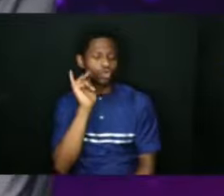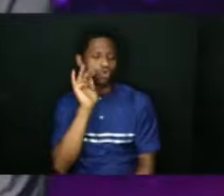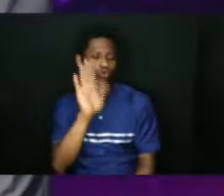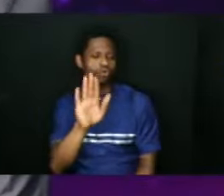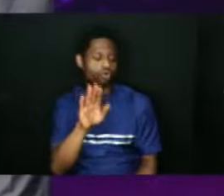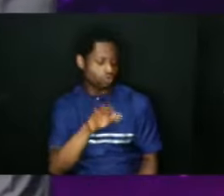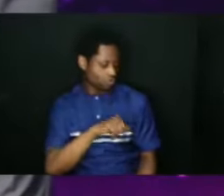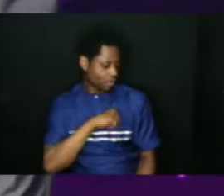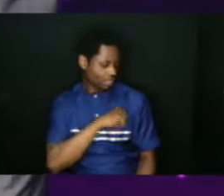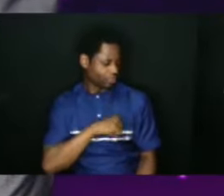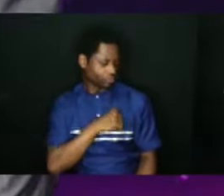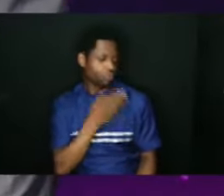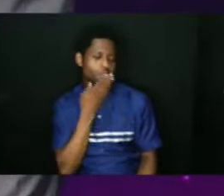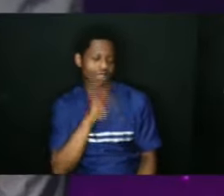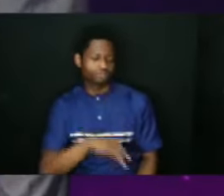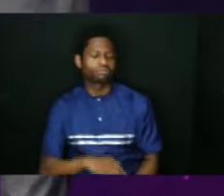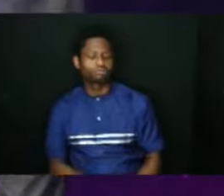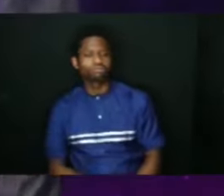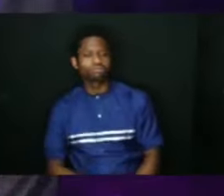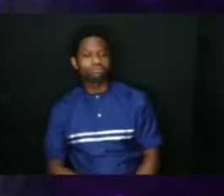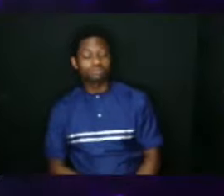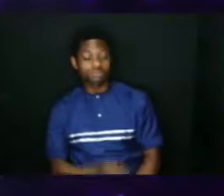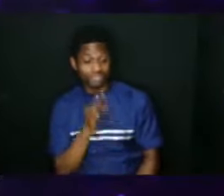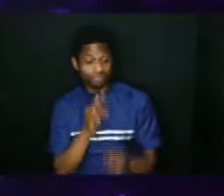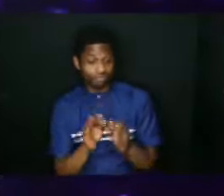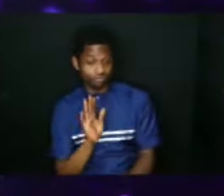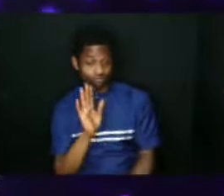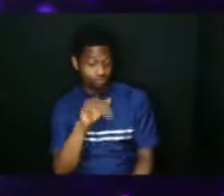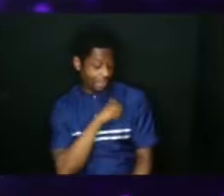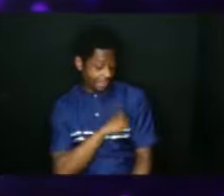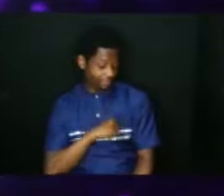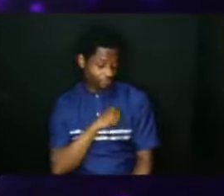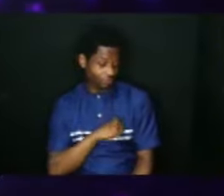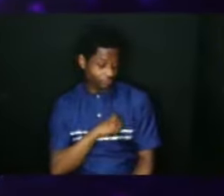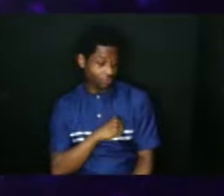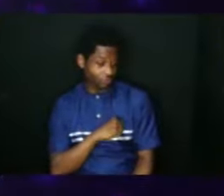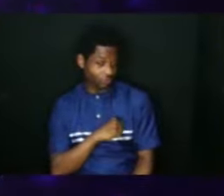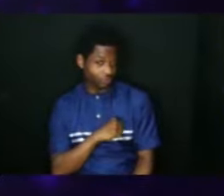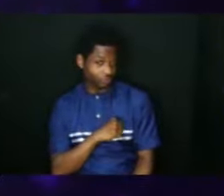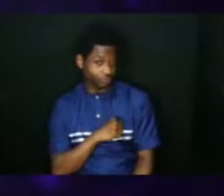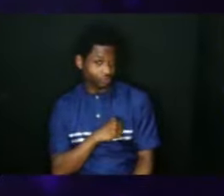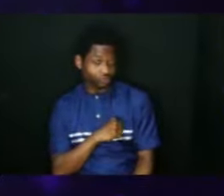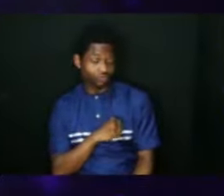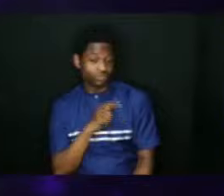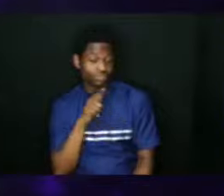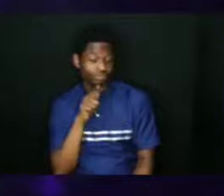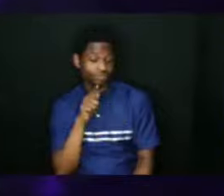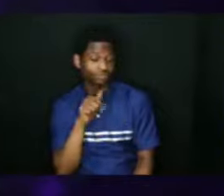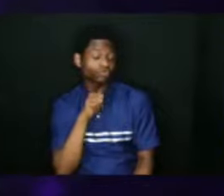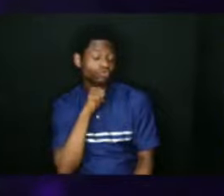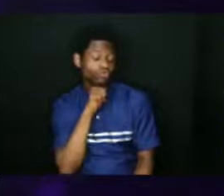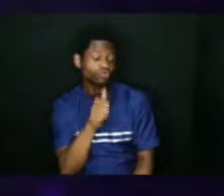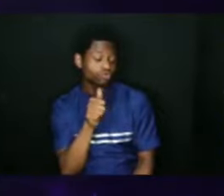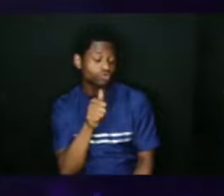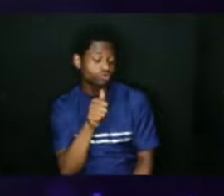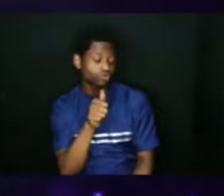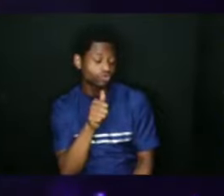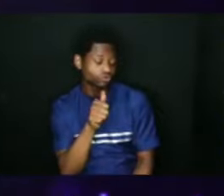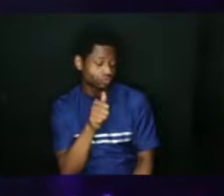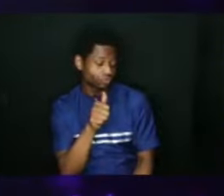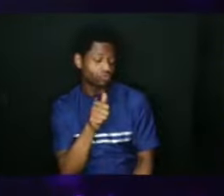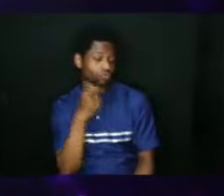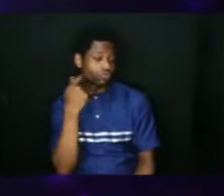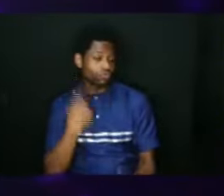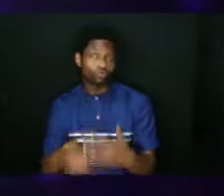se eyede ede bone eba. If your attitude, that is your virtue, is not actually